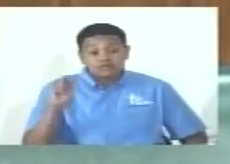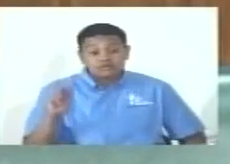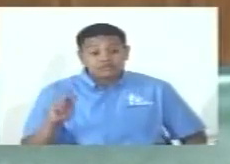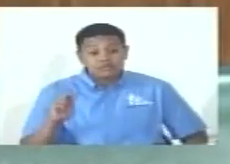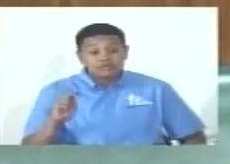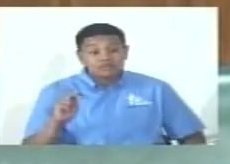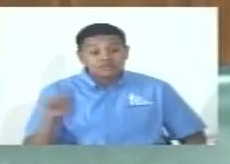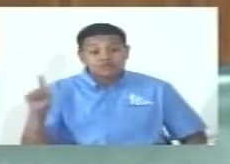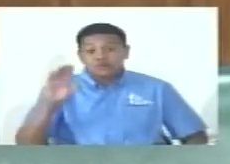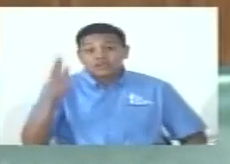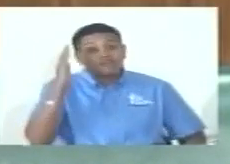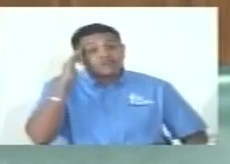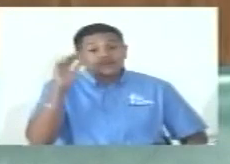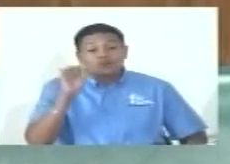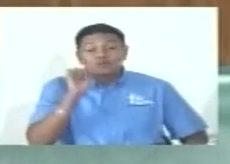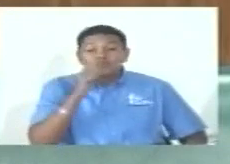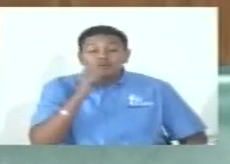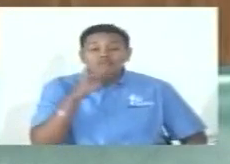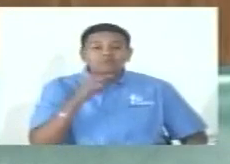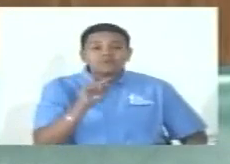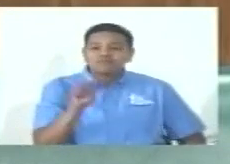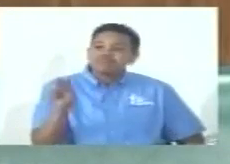she was suffering.